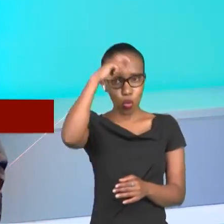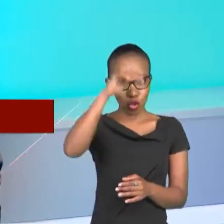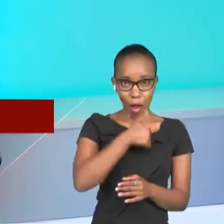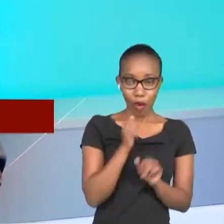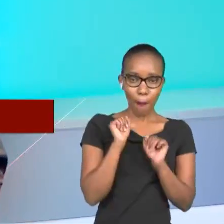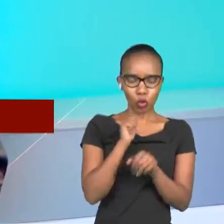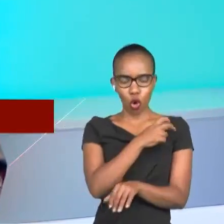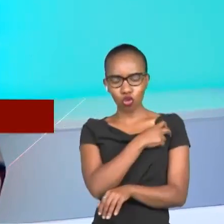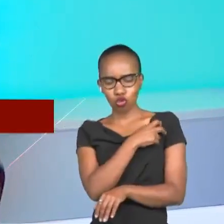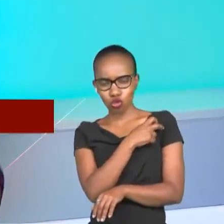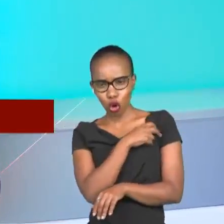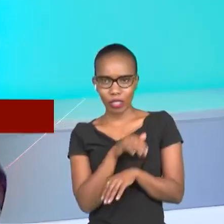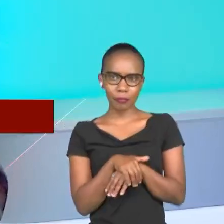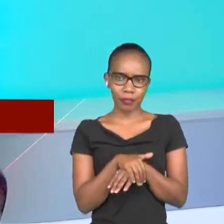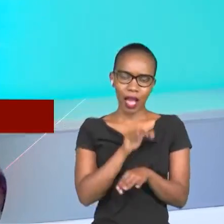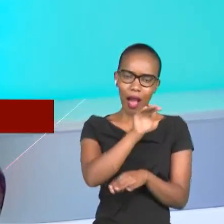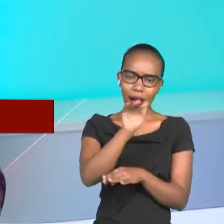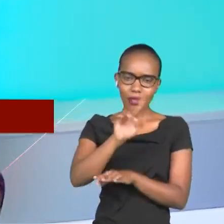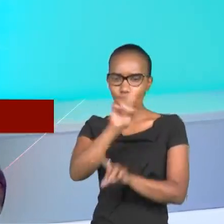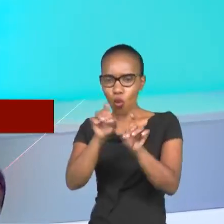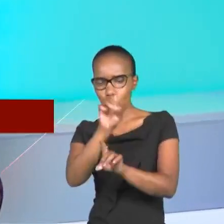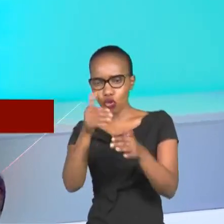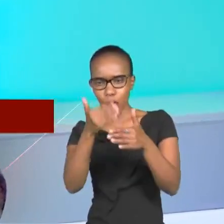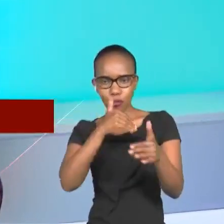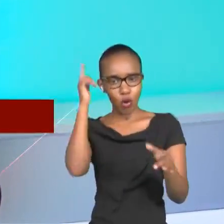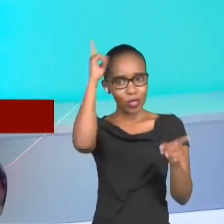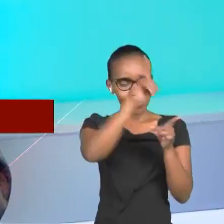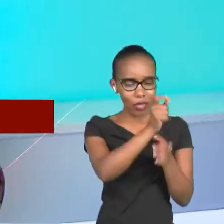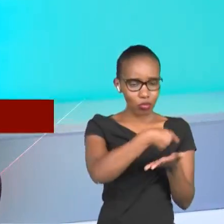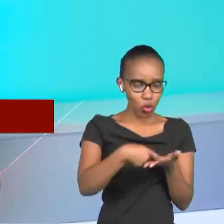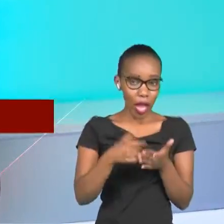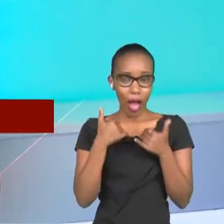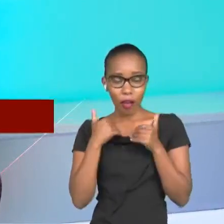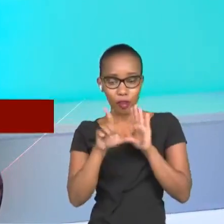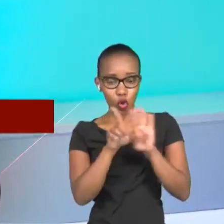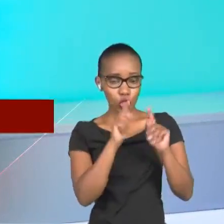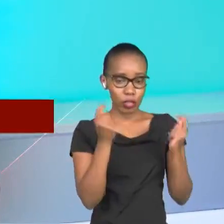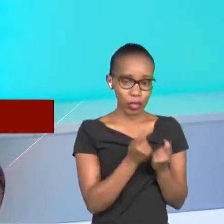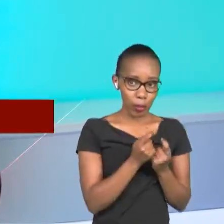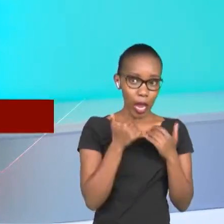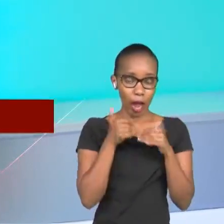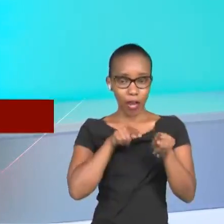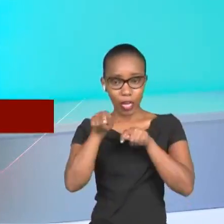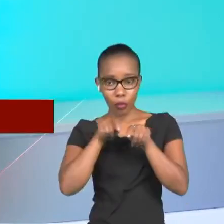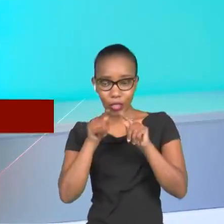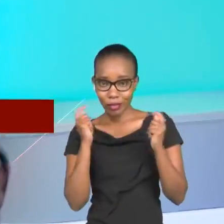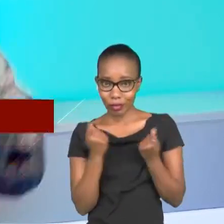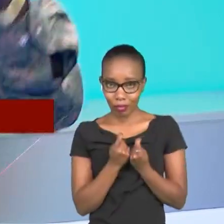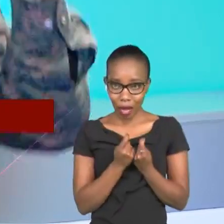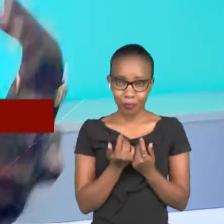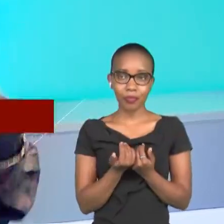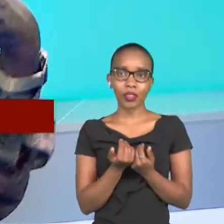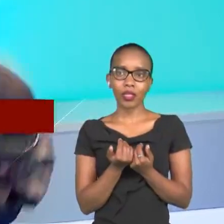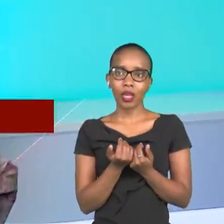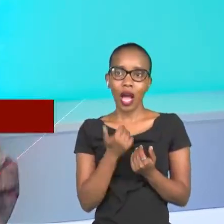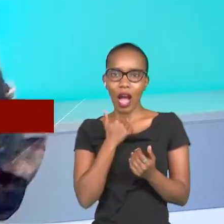can consult before taking any move. Because here you have legal team, you have administrative team, and